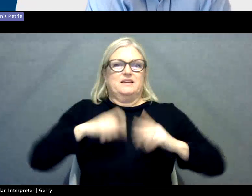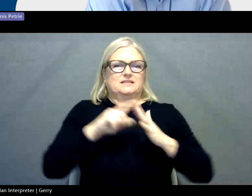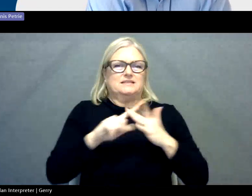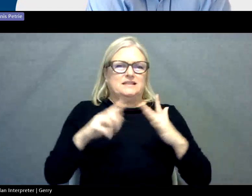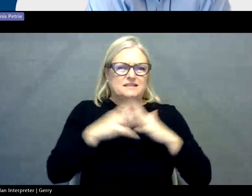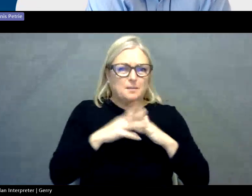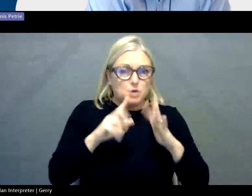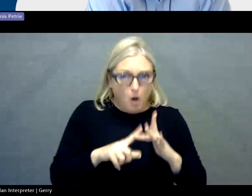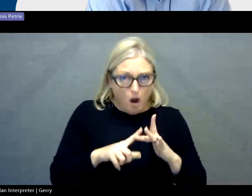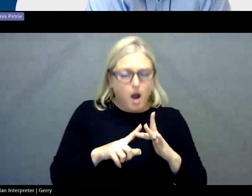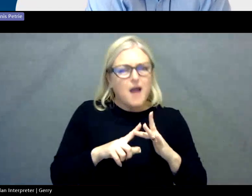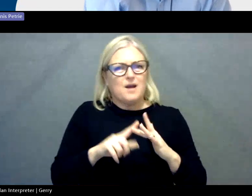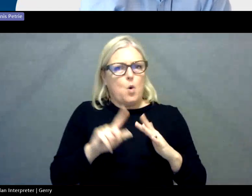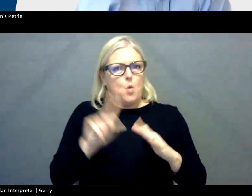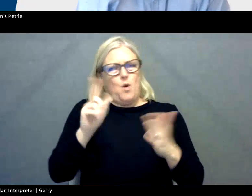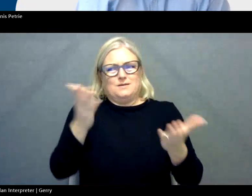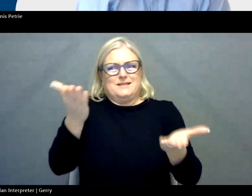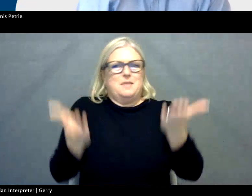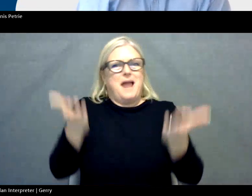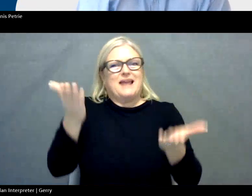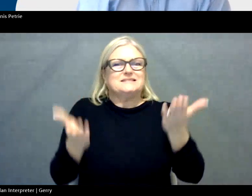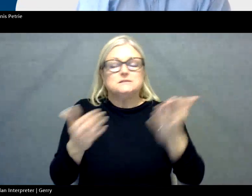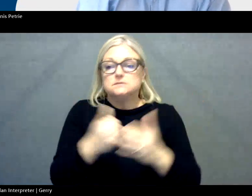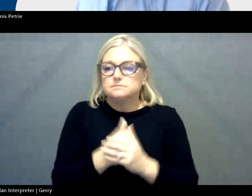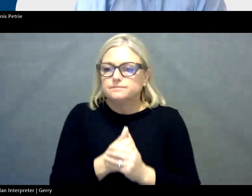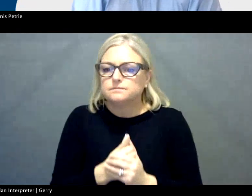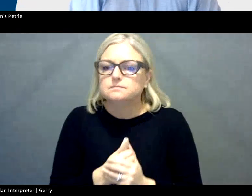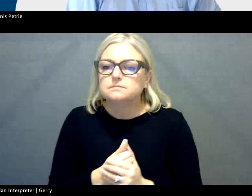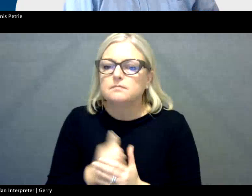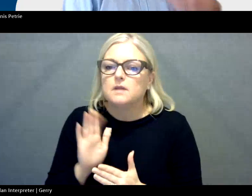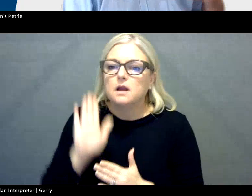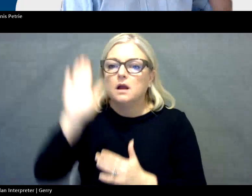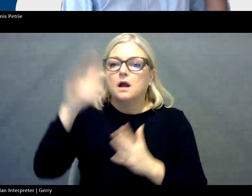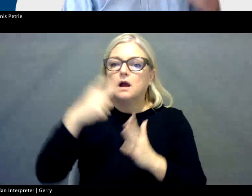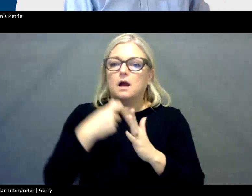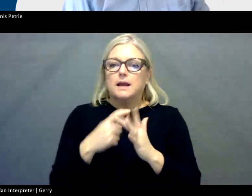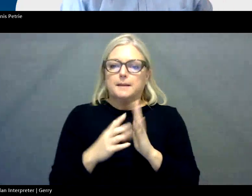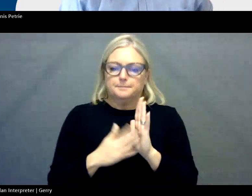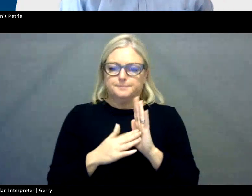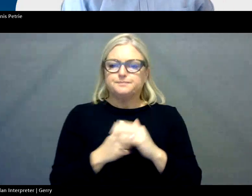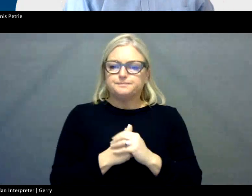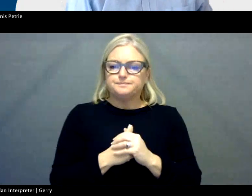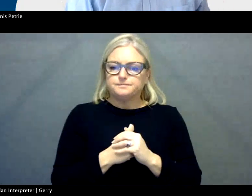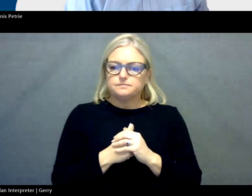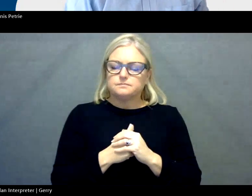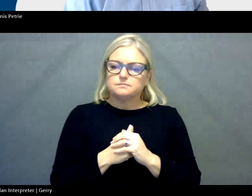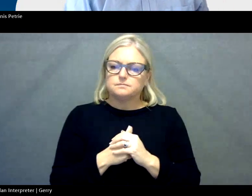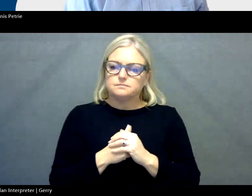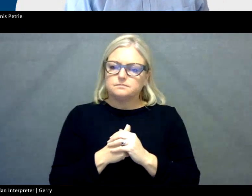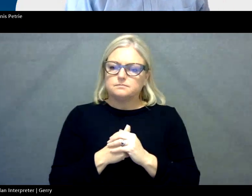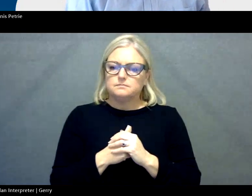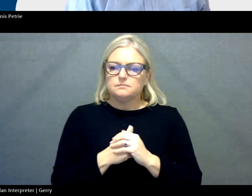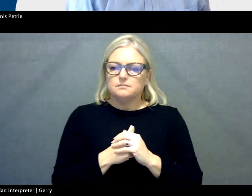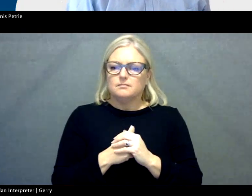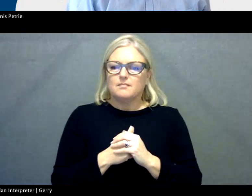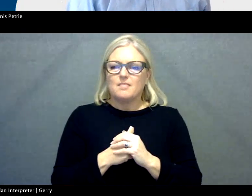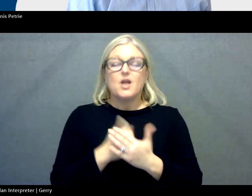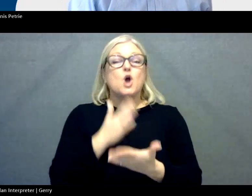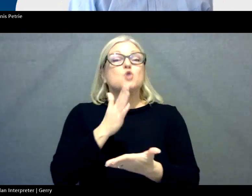any thoughts. Kim? I guess I might just throw in a thought here that I think that this is that sort of high